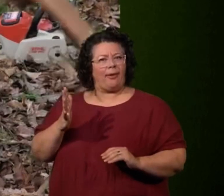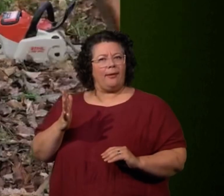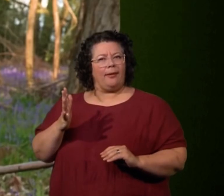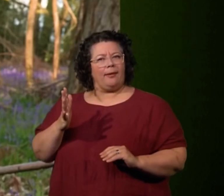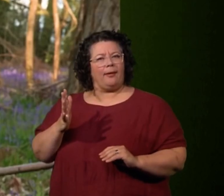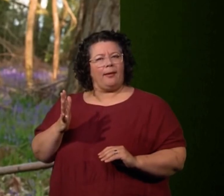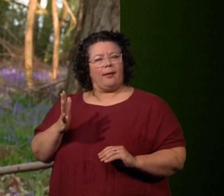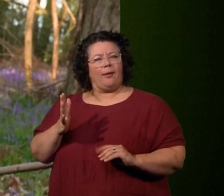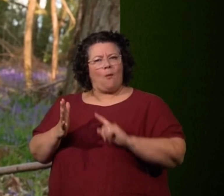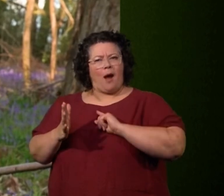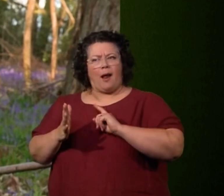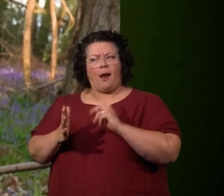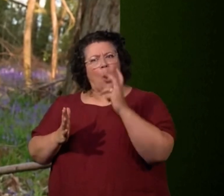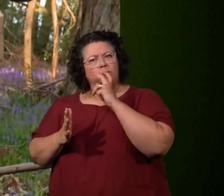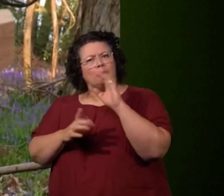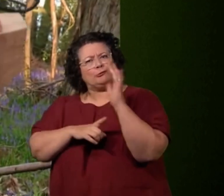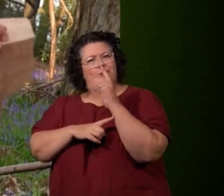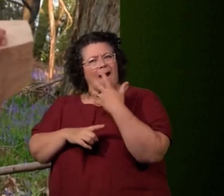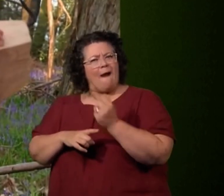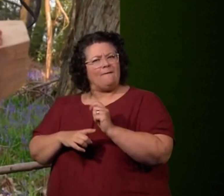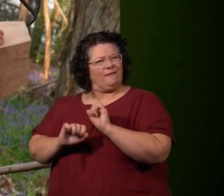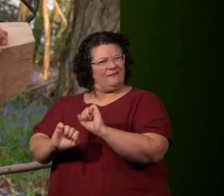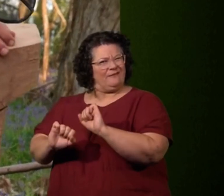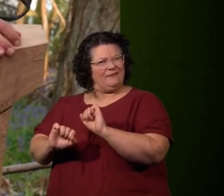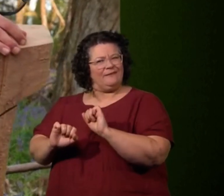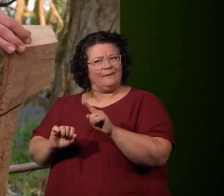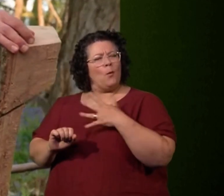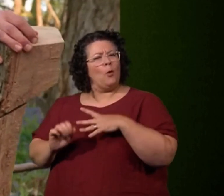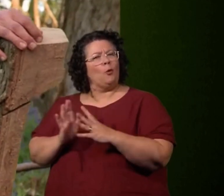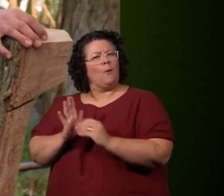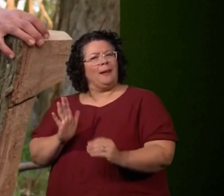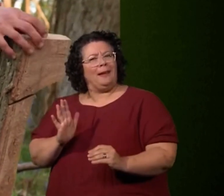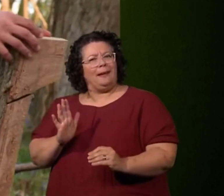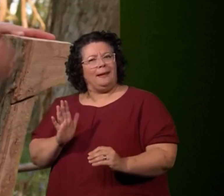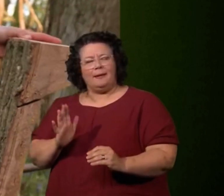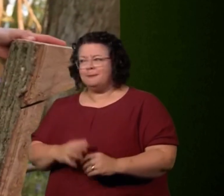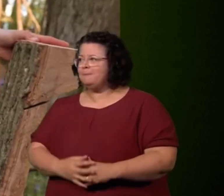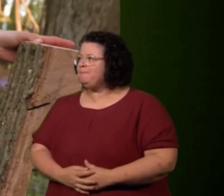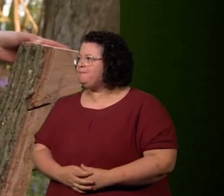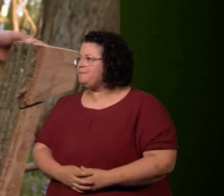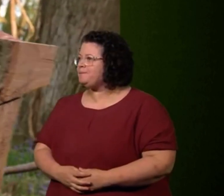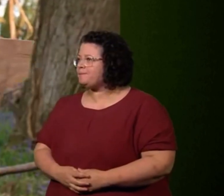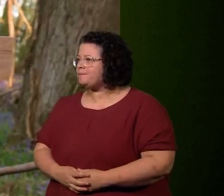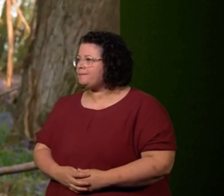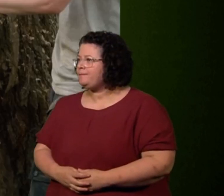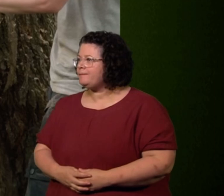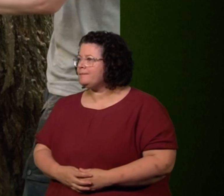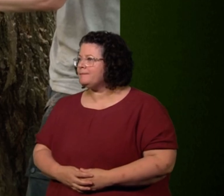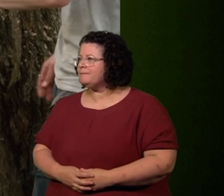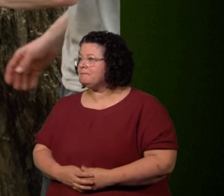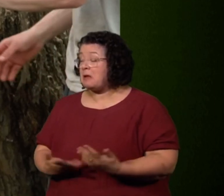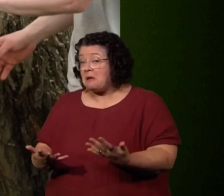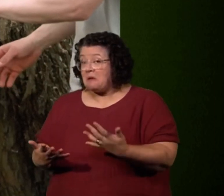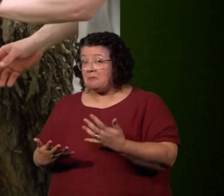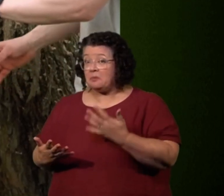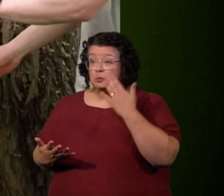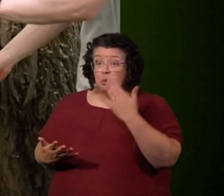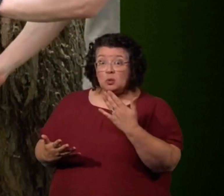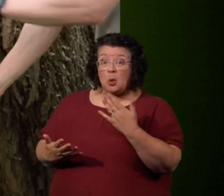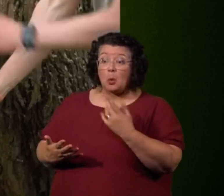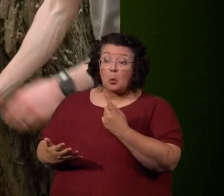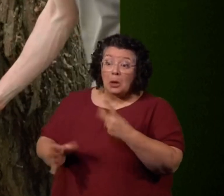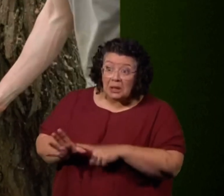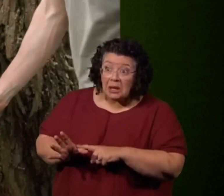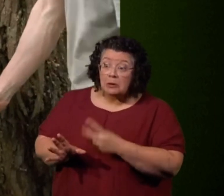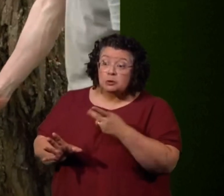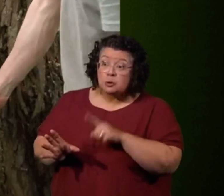these tree-dwelling bats with new roosting sites. Although it may be a few years before we know how successful this method